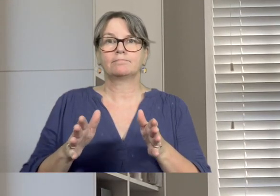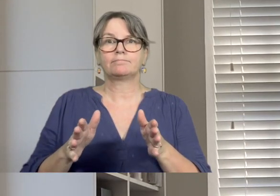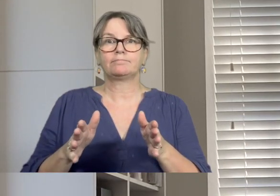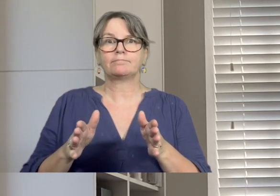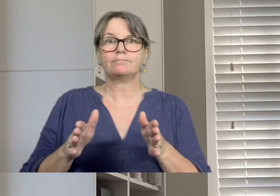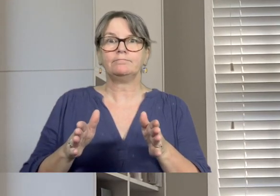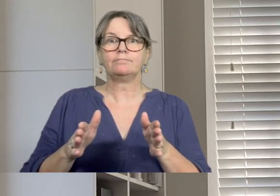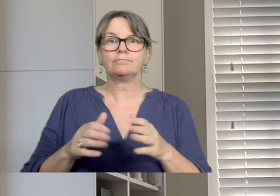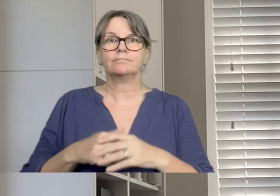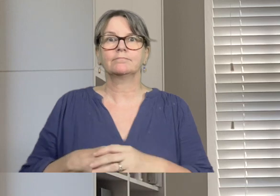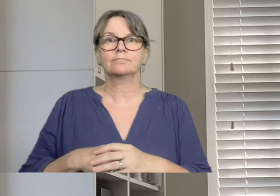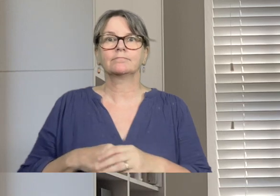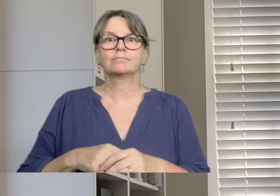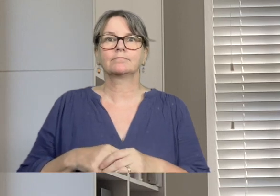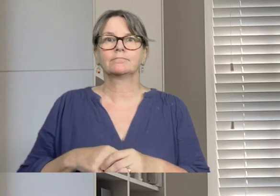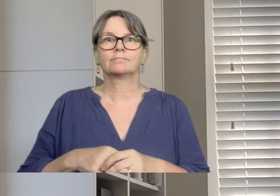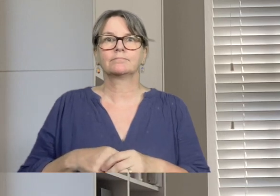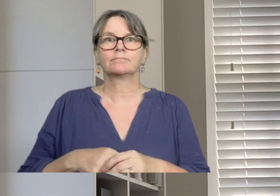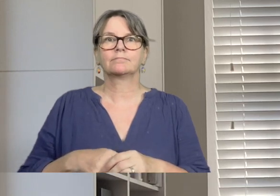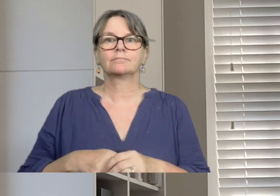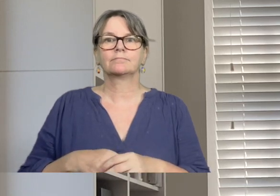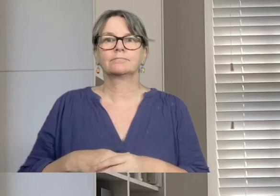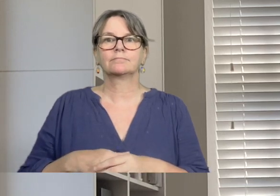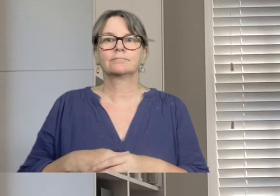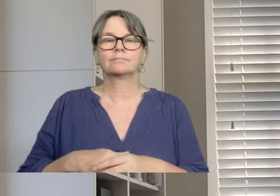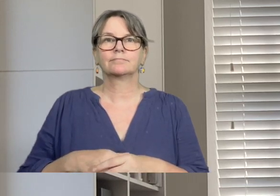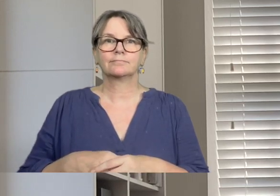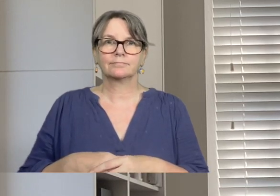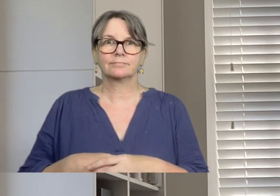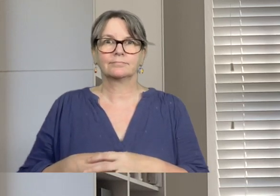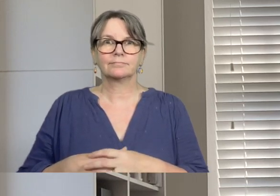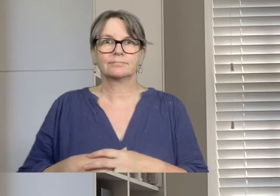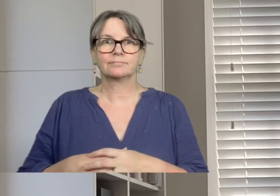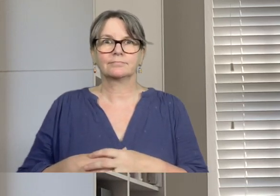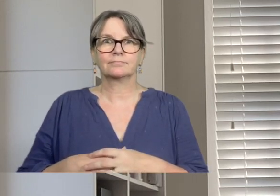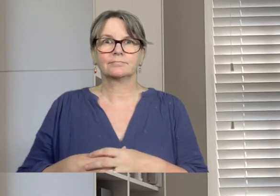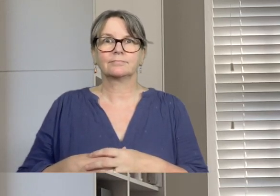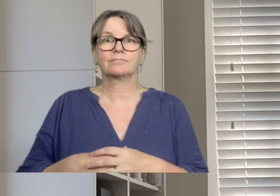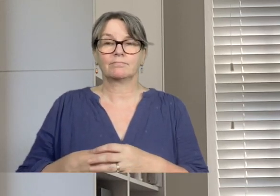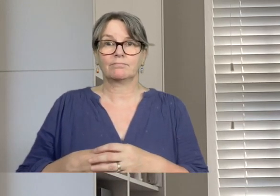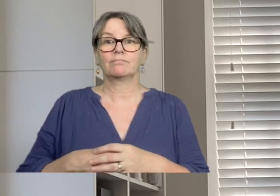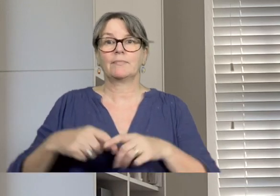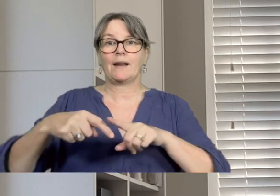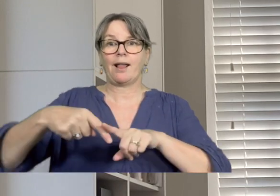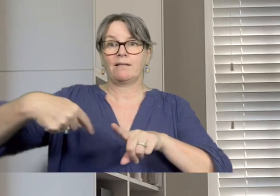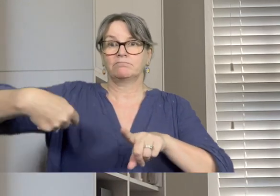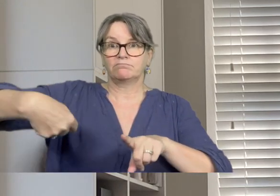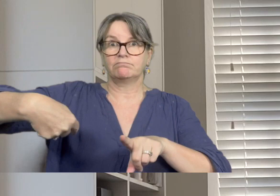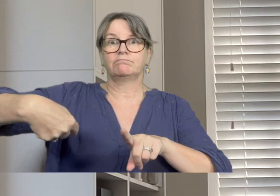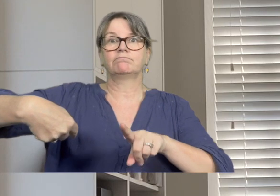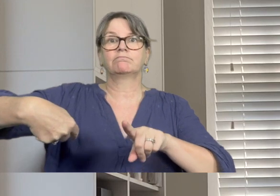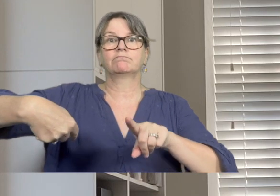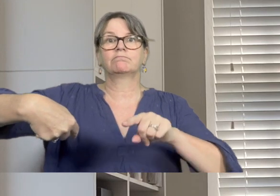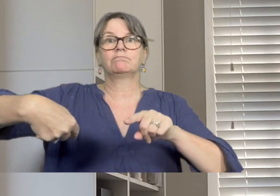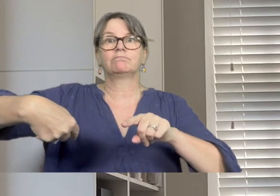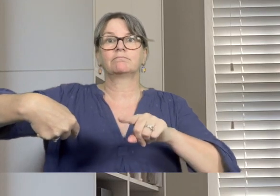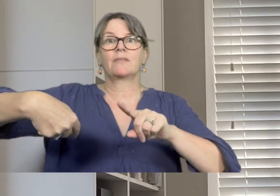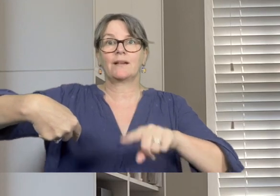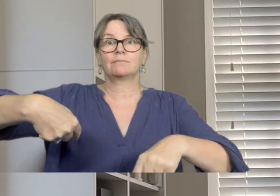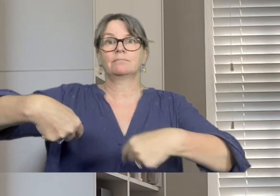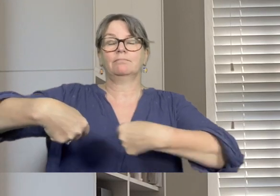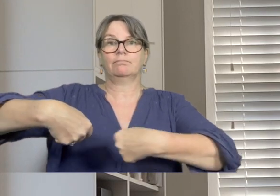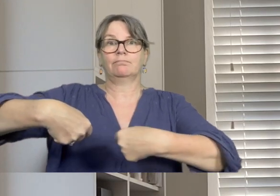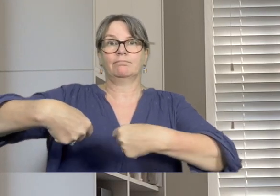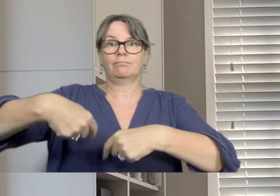forward so I've got some space behind me. We're going to step out into our plank. So we're going to find that lovely length from head to tail, and we're going to step 1 foot